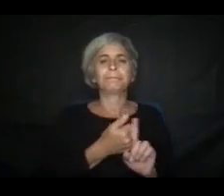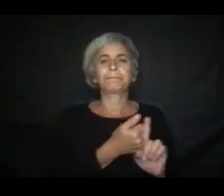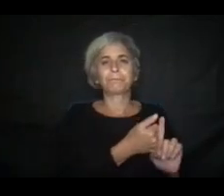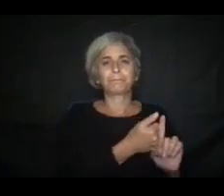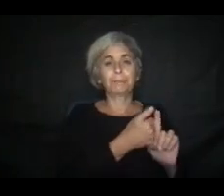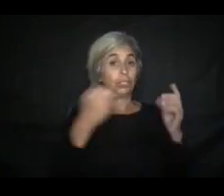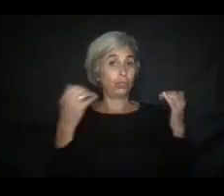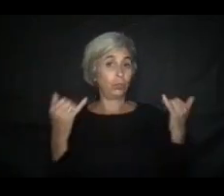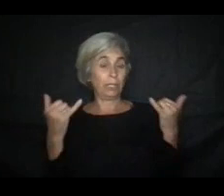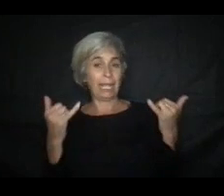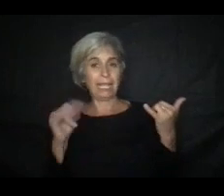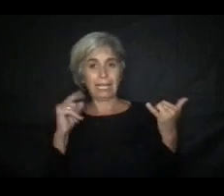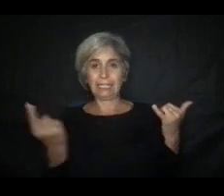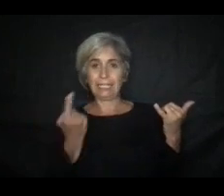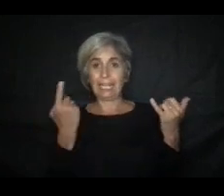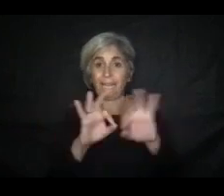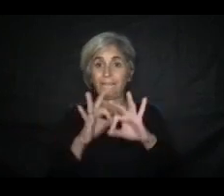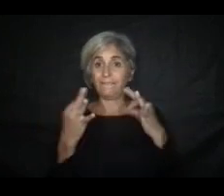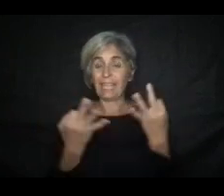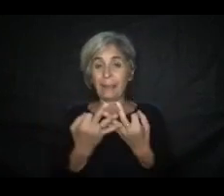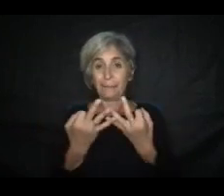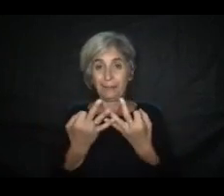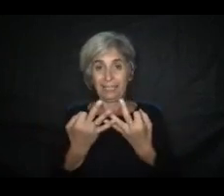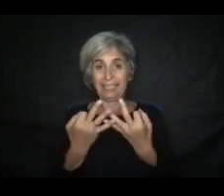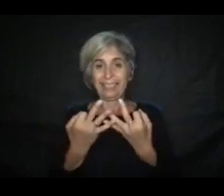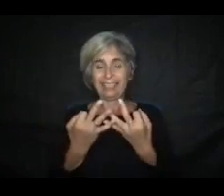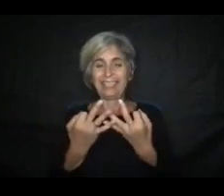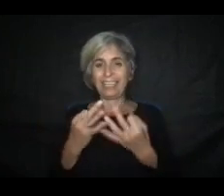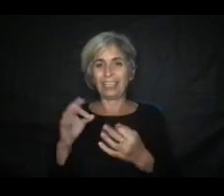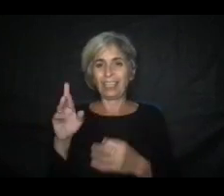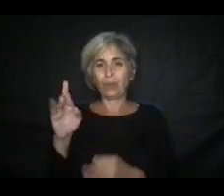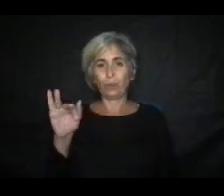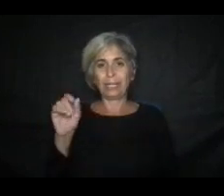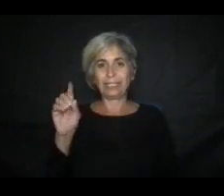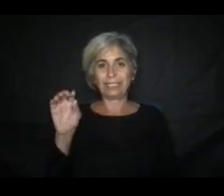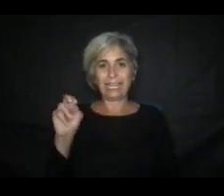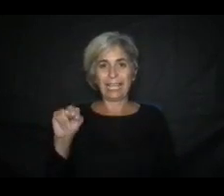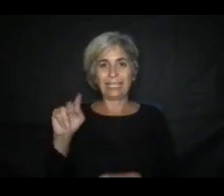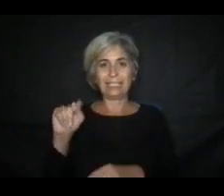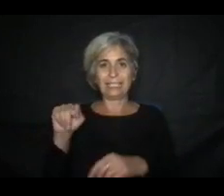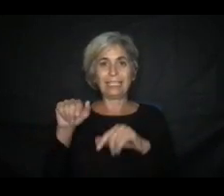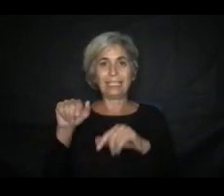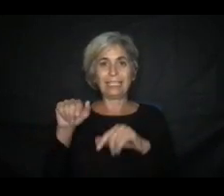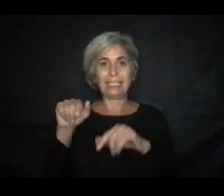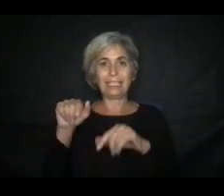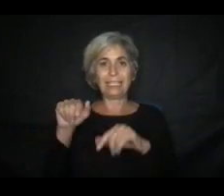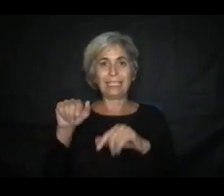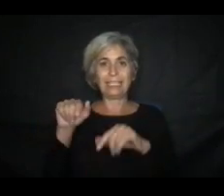today a single family resident within the city or within the county would pay